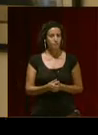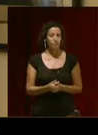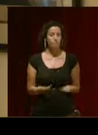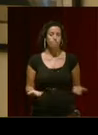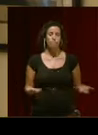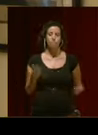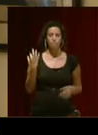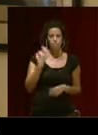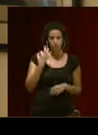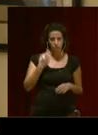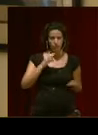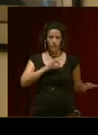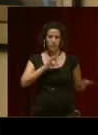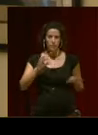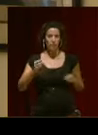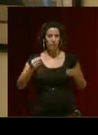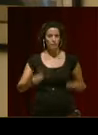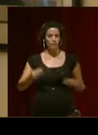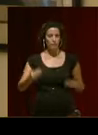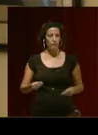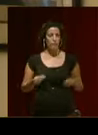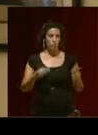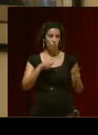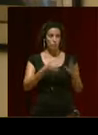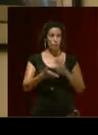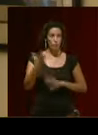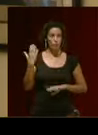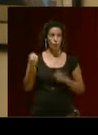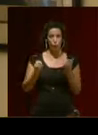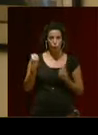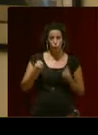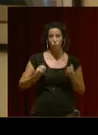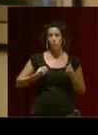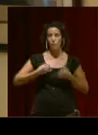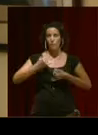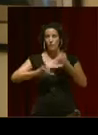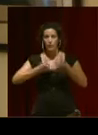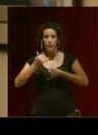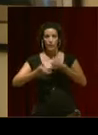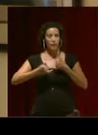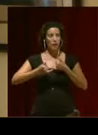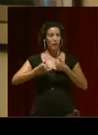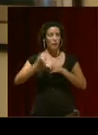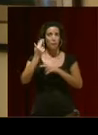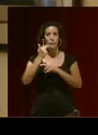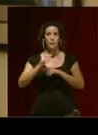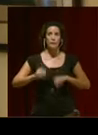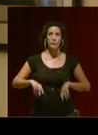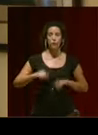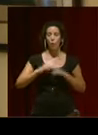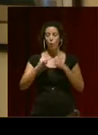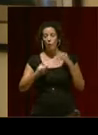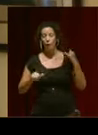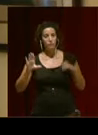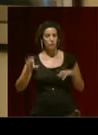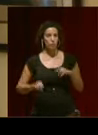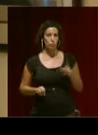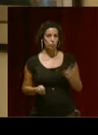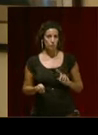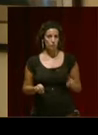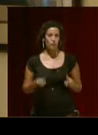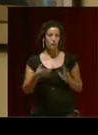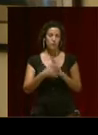was visible, and they were saying that you could get electrocuted with that. So you need to have everything very fine-tuned, because when you buy